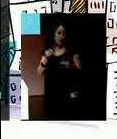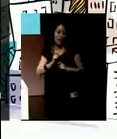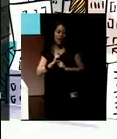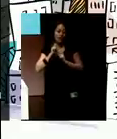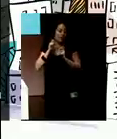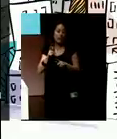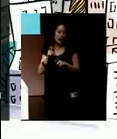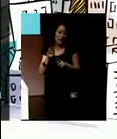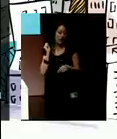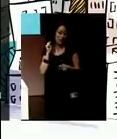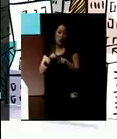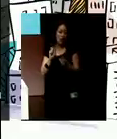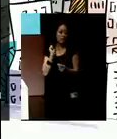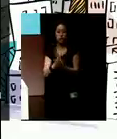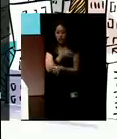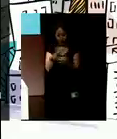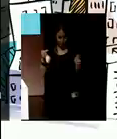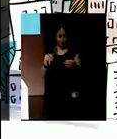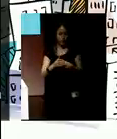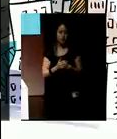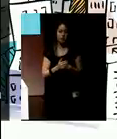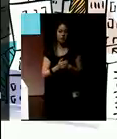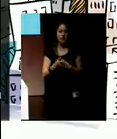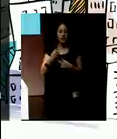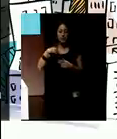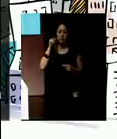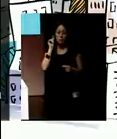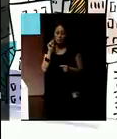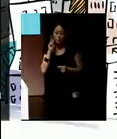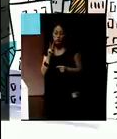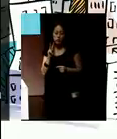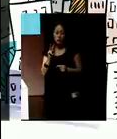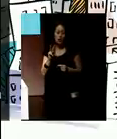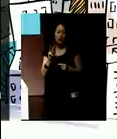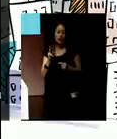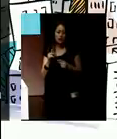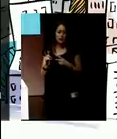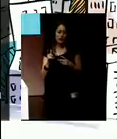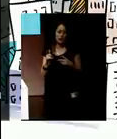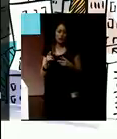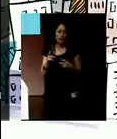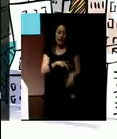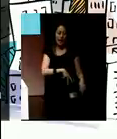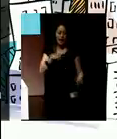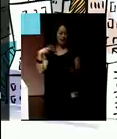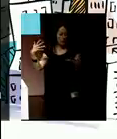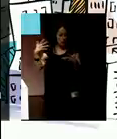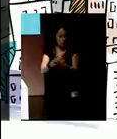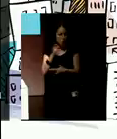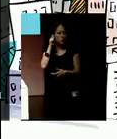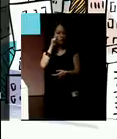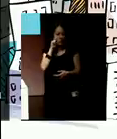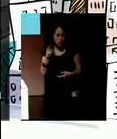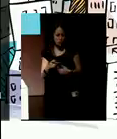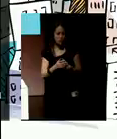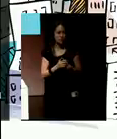holistic thinking that Design for All represents. Policy making and strategic work on all levels